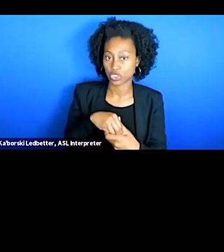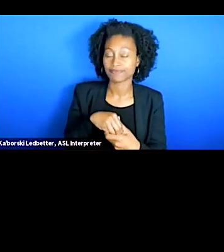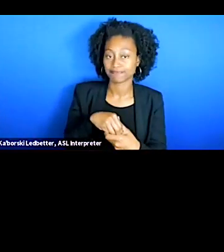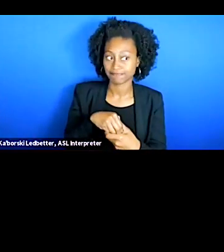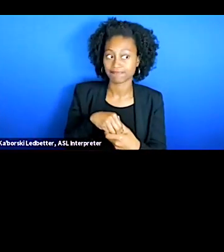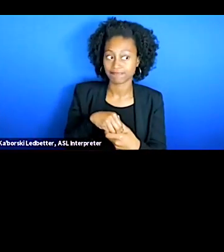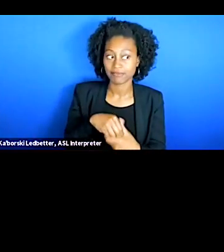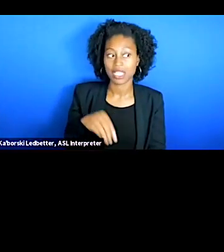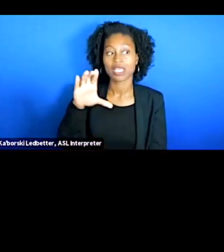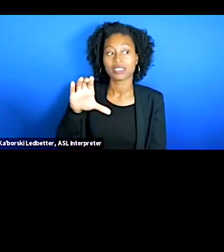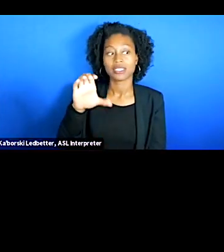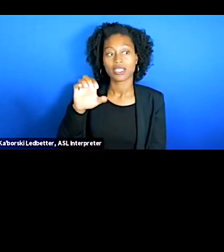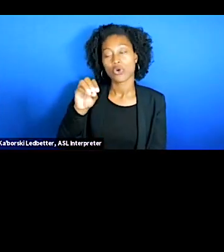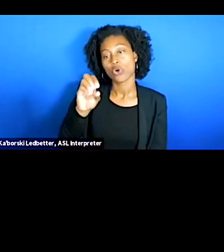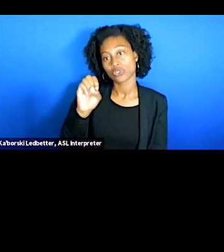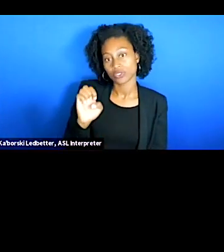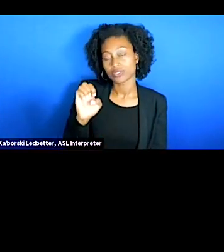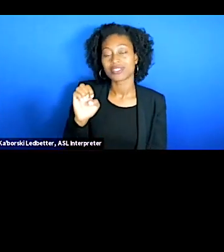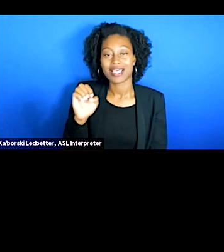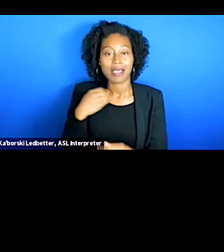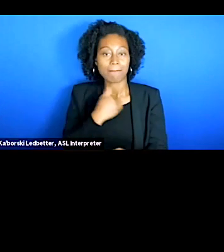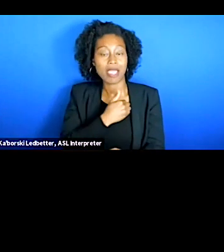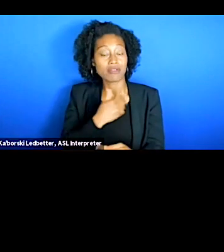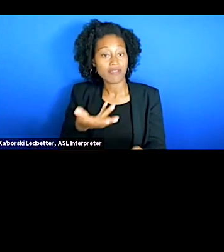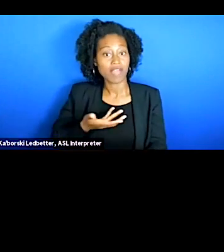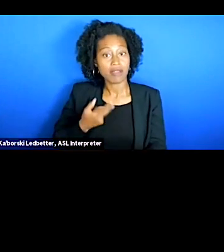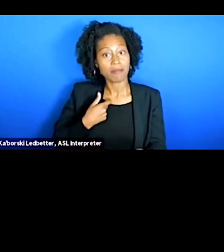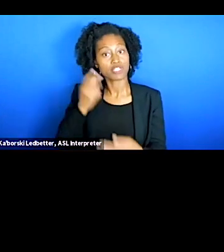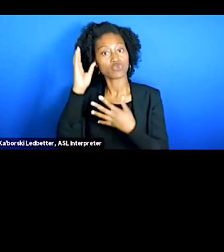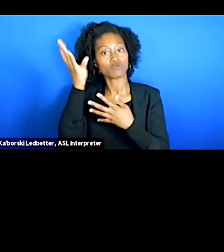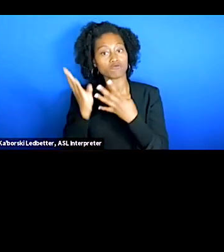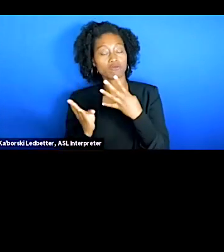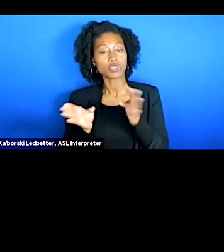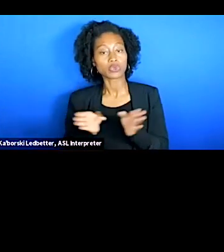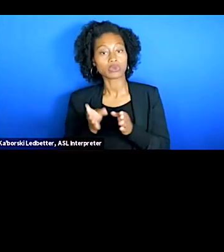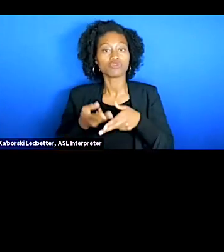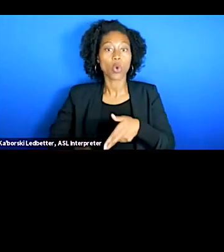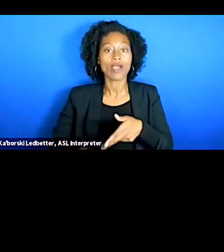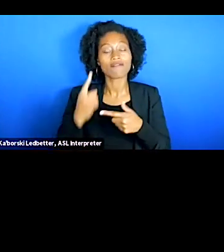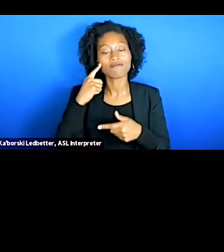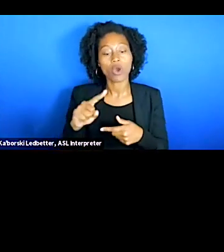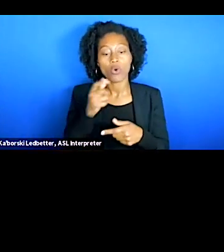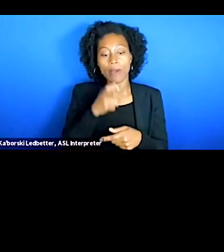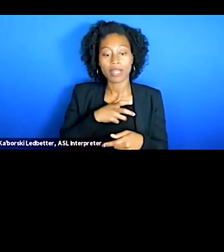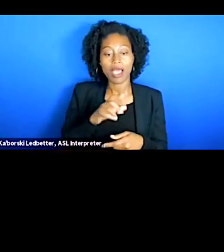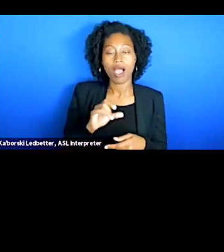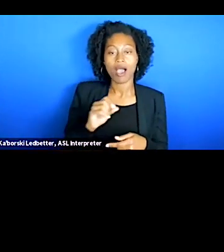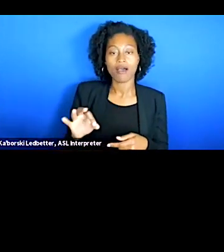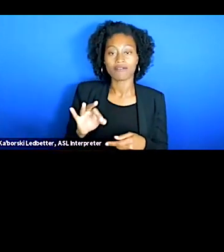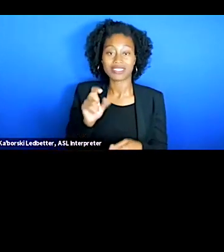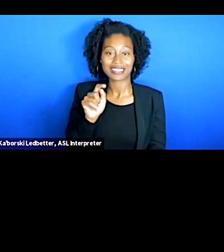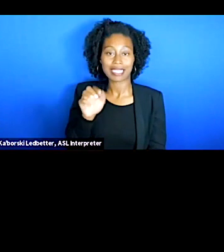CEOS members invited me to organize a mini symposium on women of color in STEM, which took place later that year.